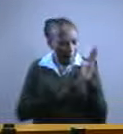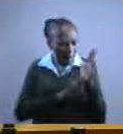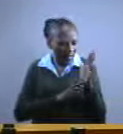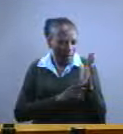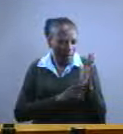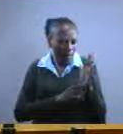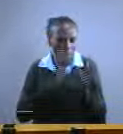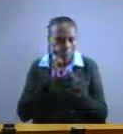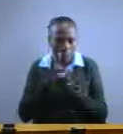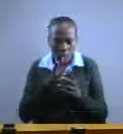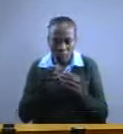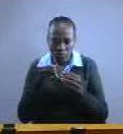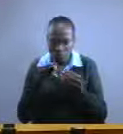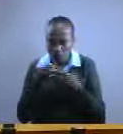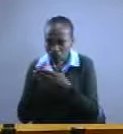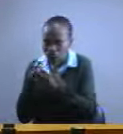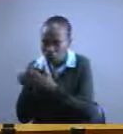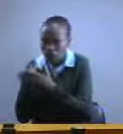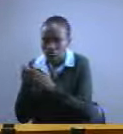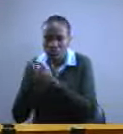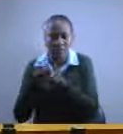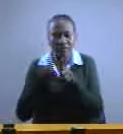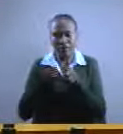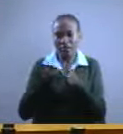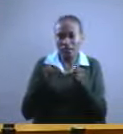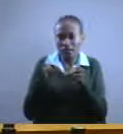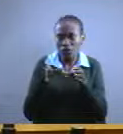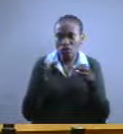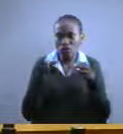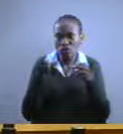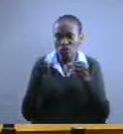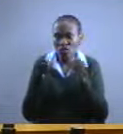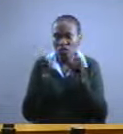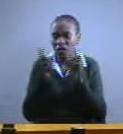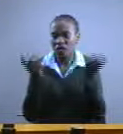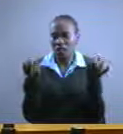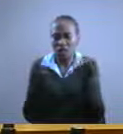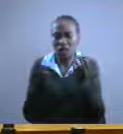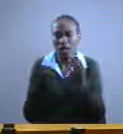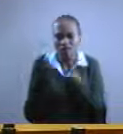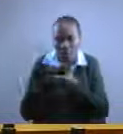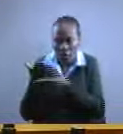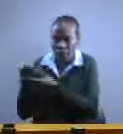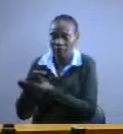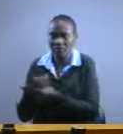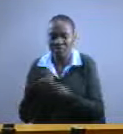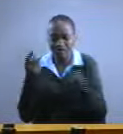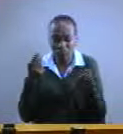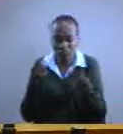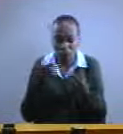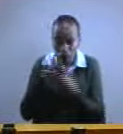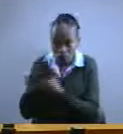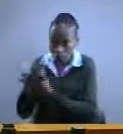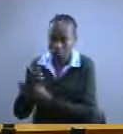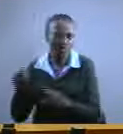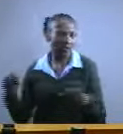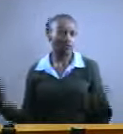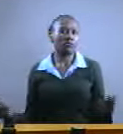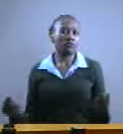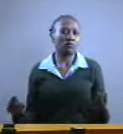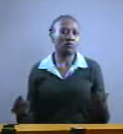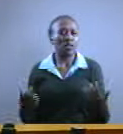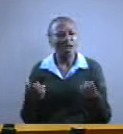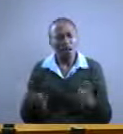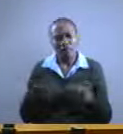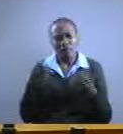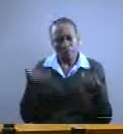tamper with the appropriateness of its nor the Medical Scheme Act taking. Honorable Speaker, allow me